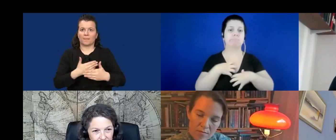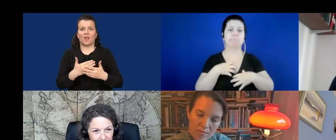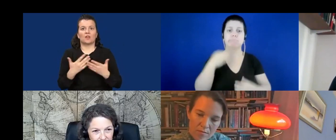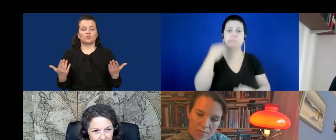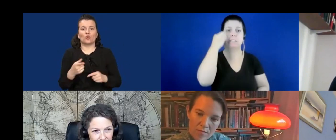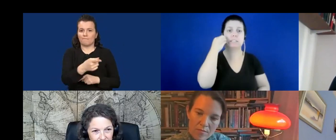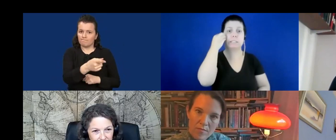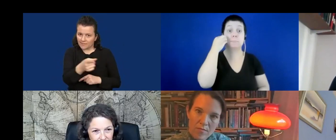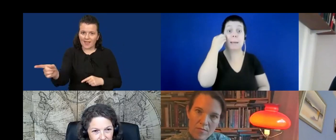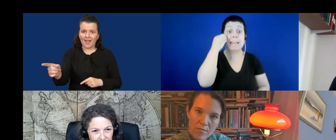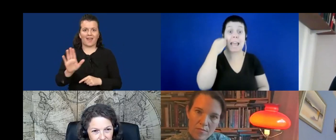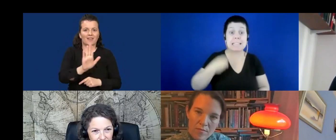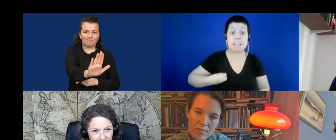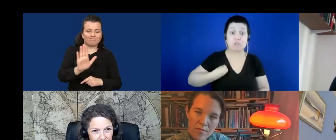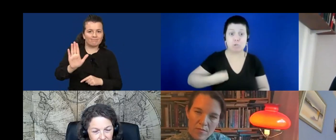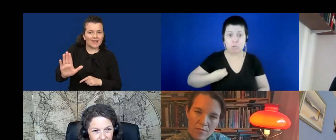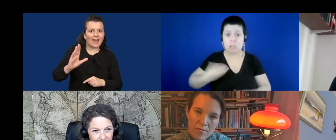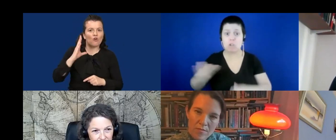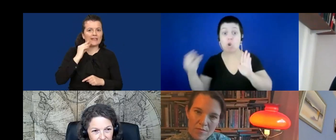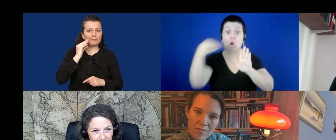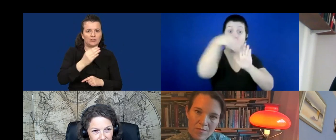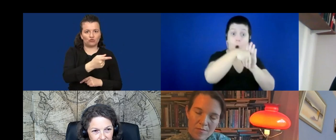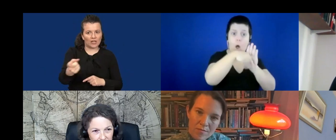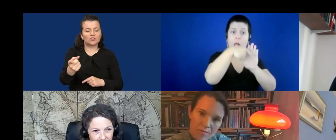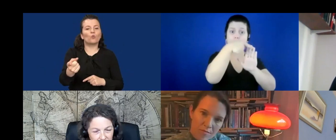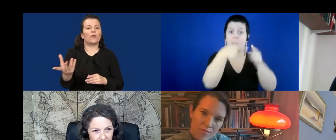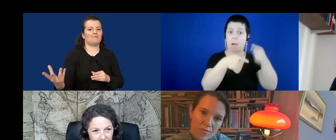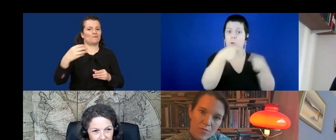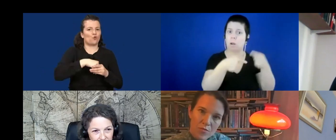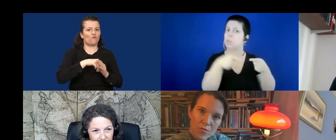policy decisions. It needs to be absolutely